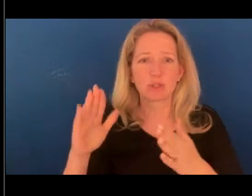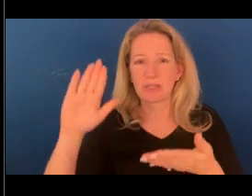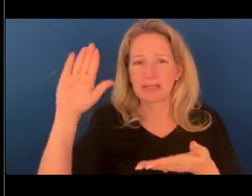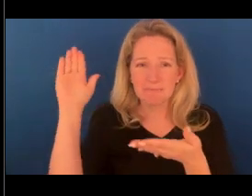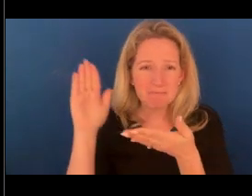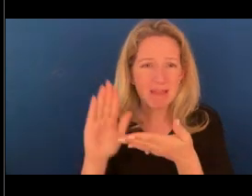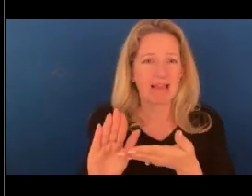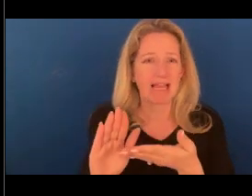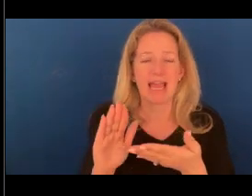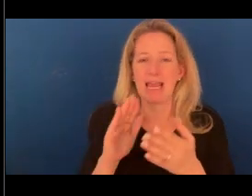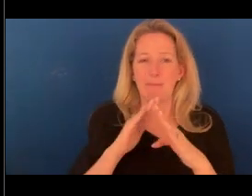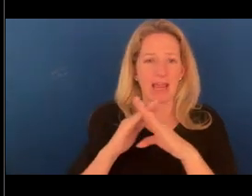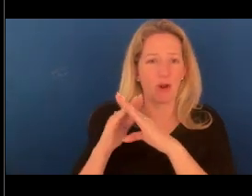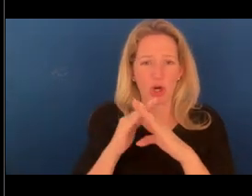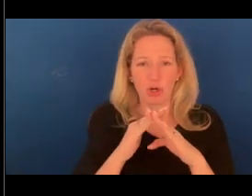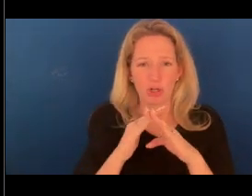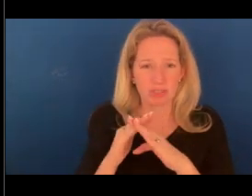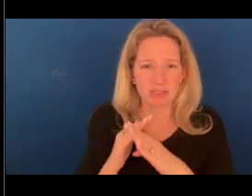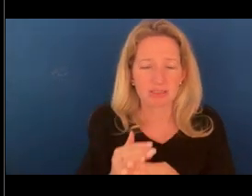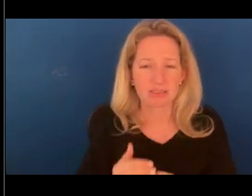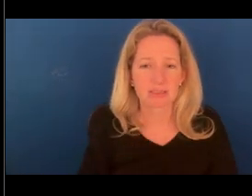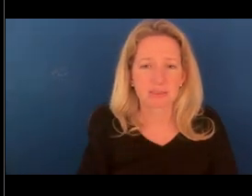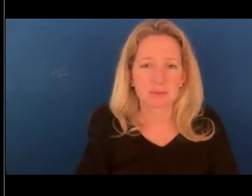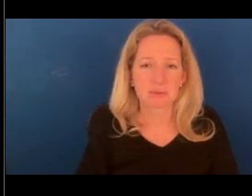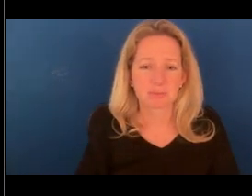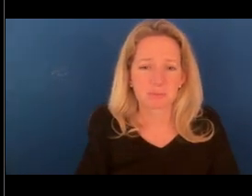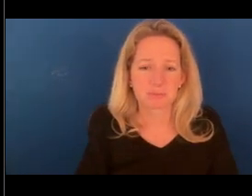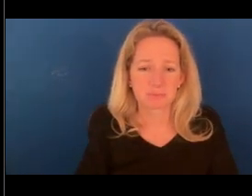those barriers regarding wastewater?